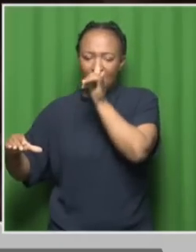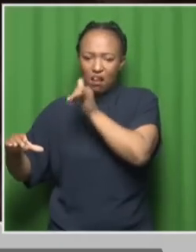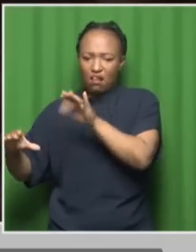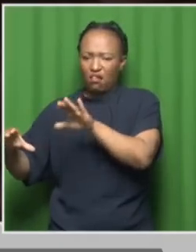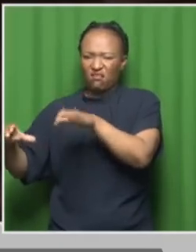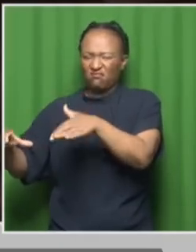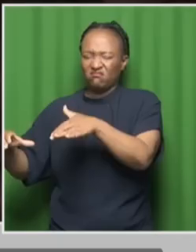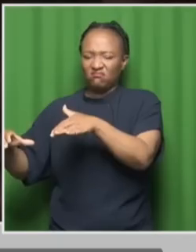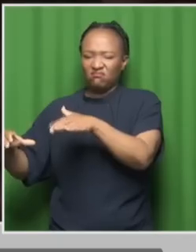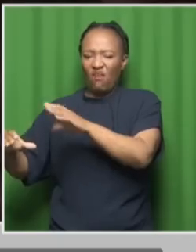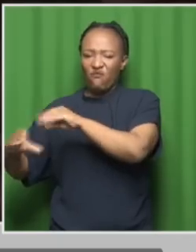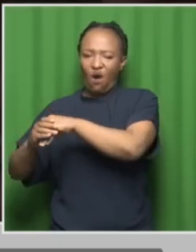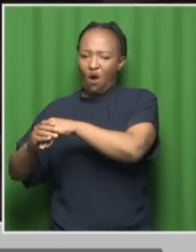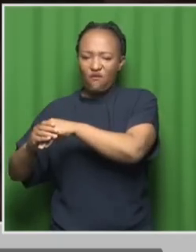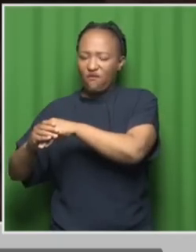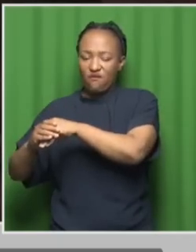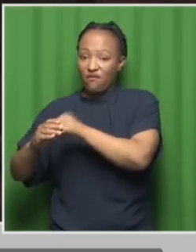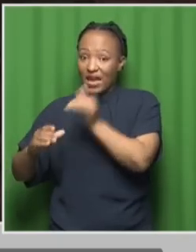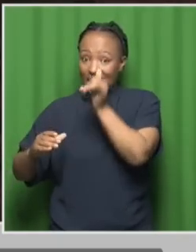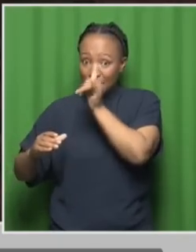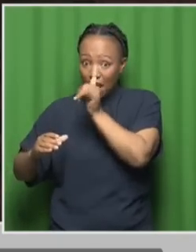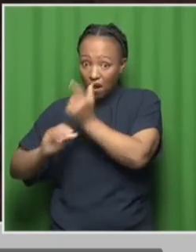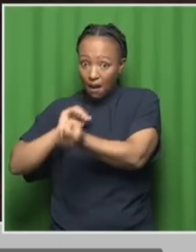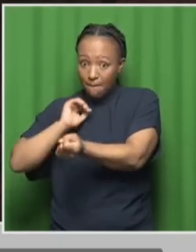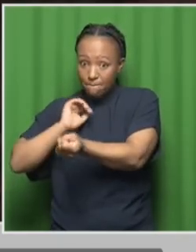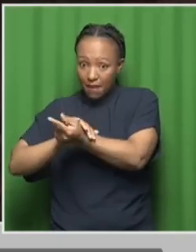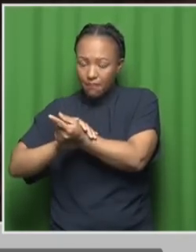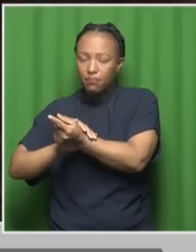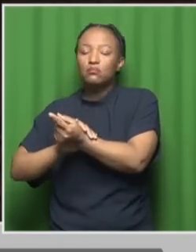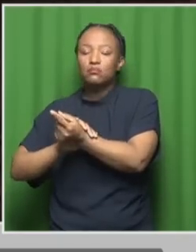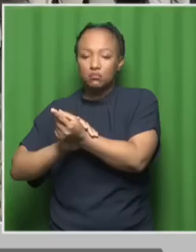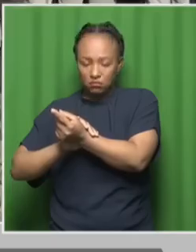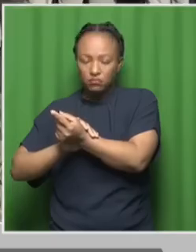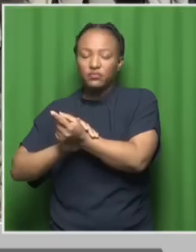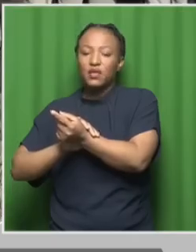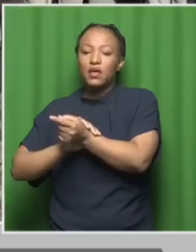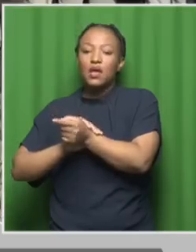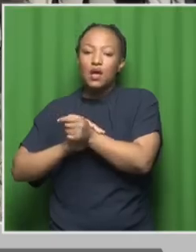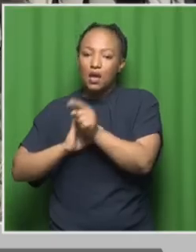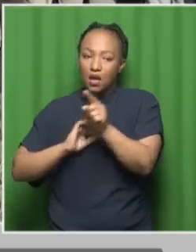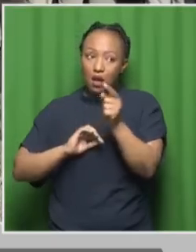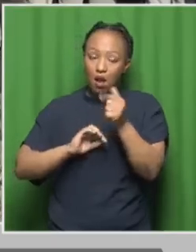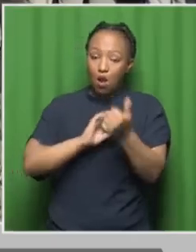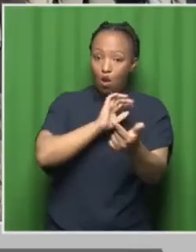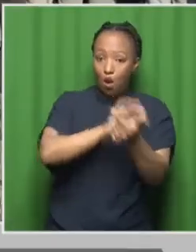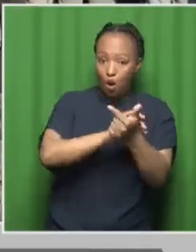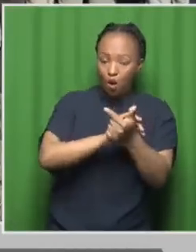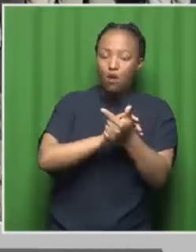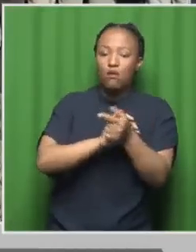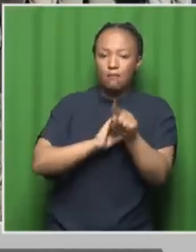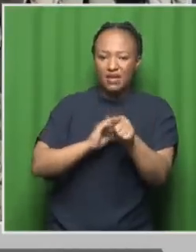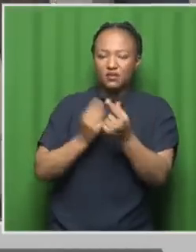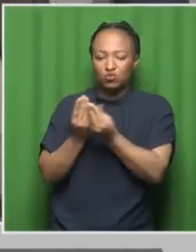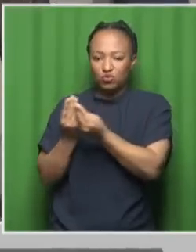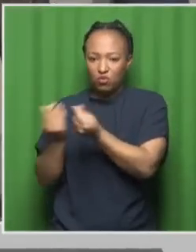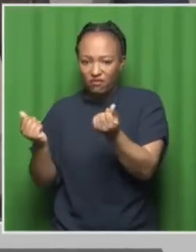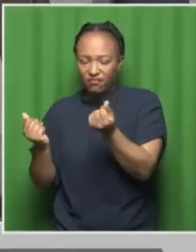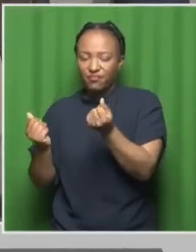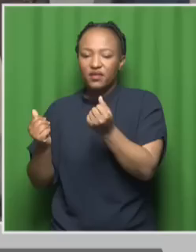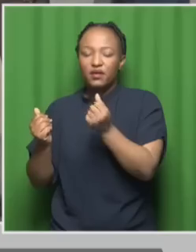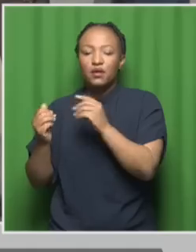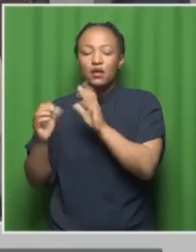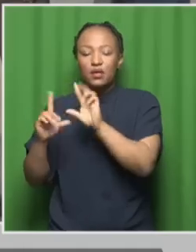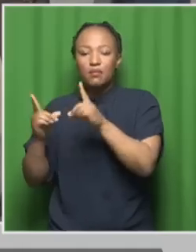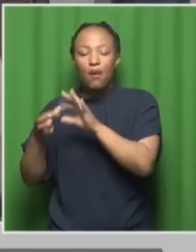elements, the law must take its course. Each and everyone must come to the party, your home affairs, your